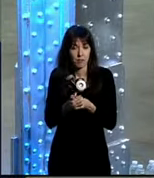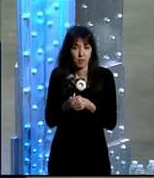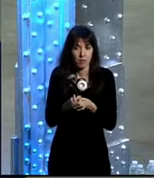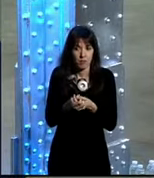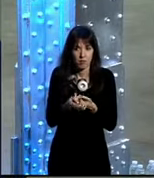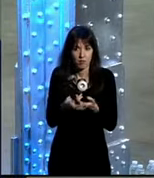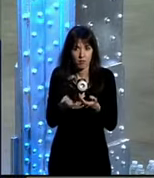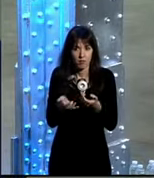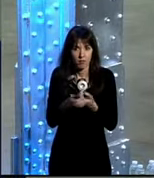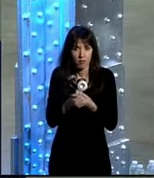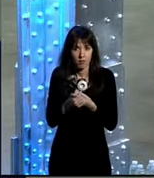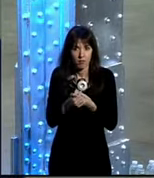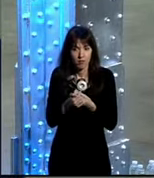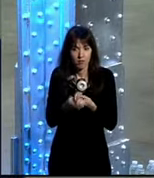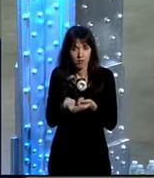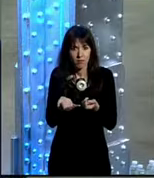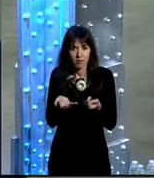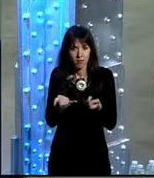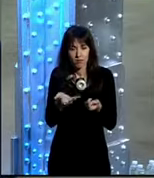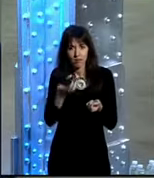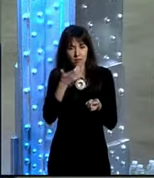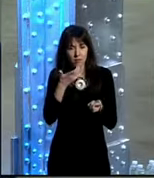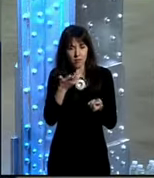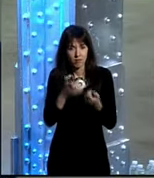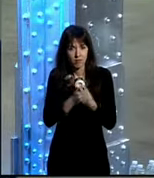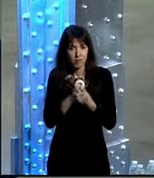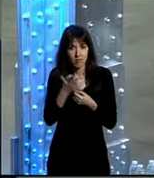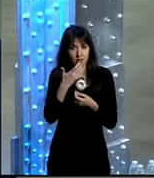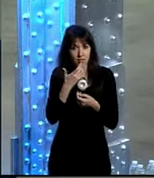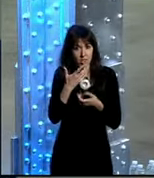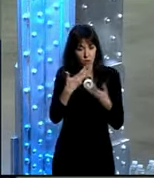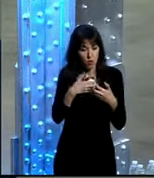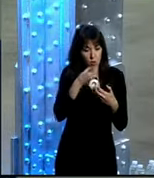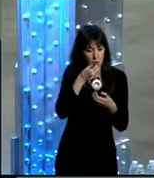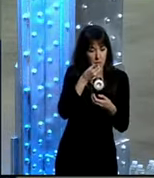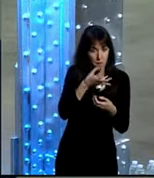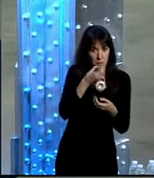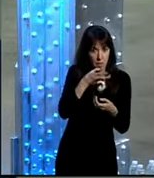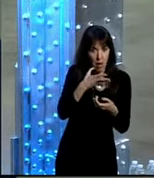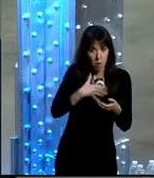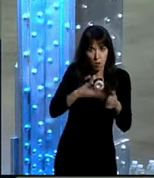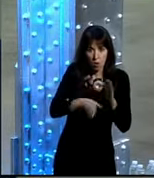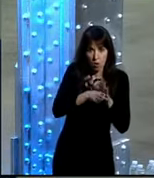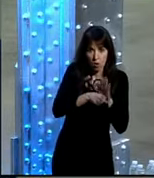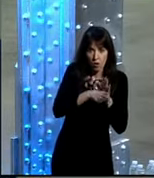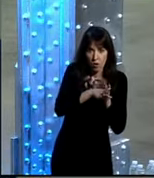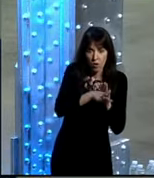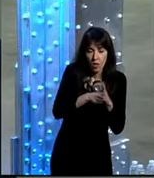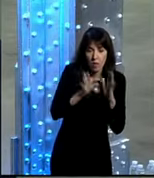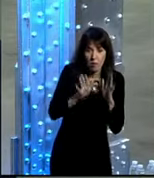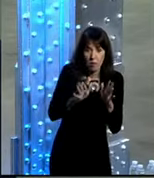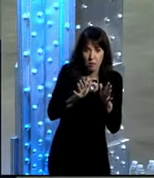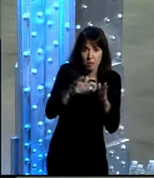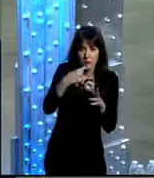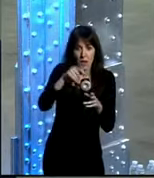efficiently, I'm going to use that route. Yes. Also, I've noticed that you know those people you meet at big markets